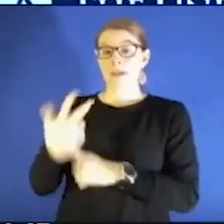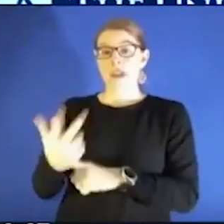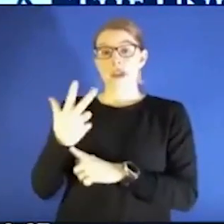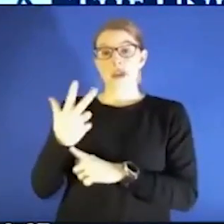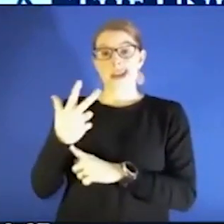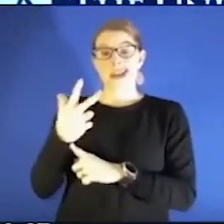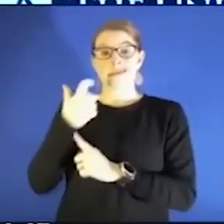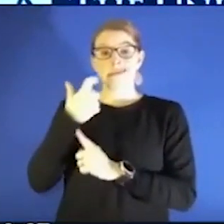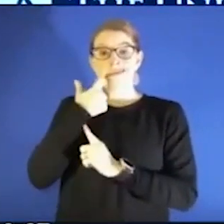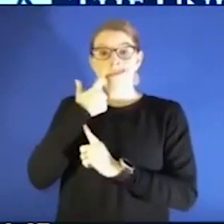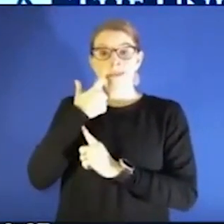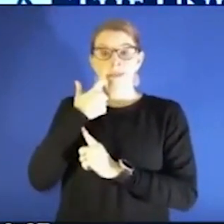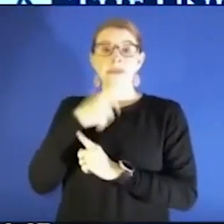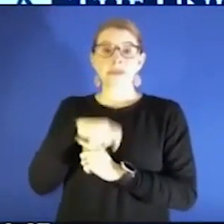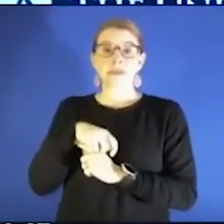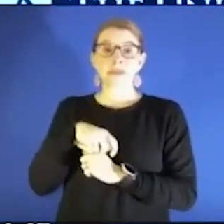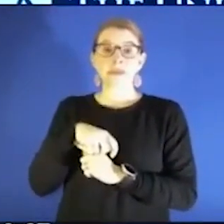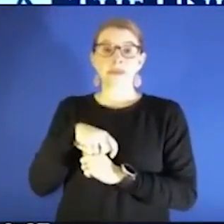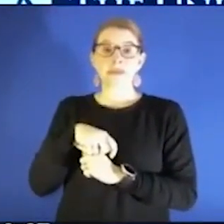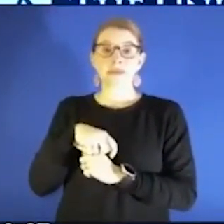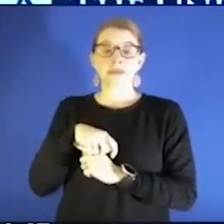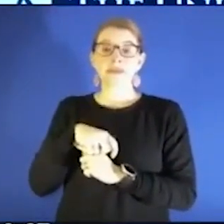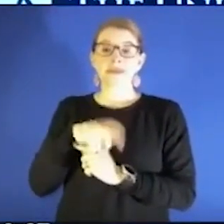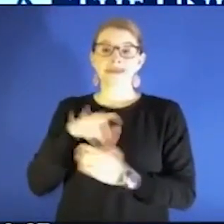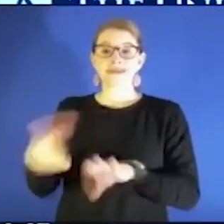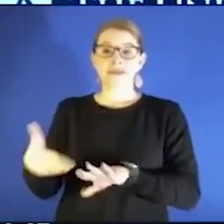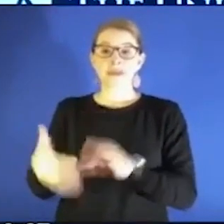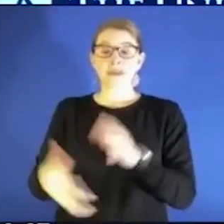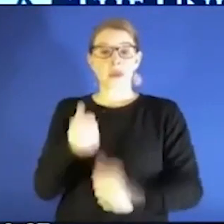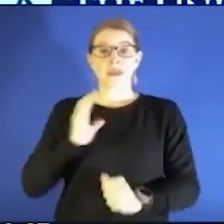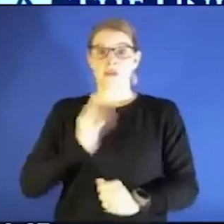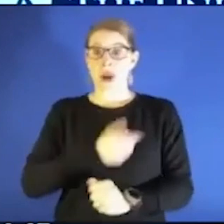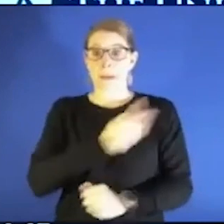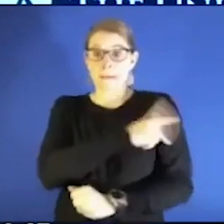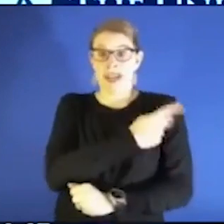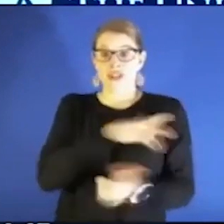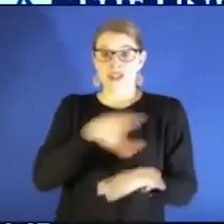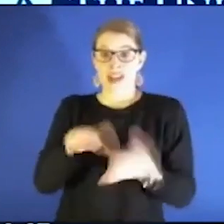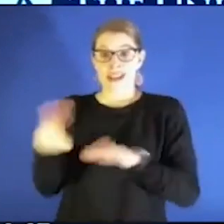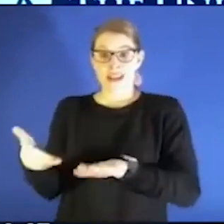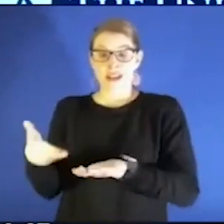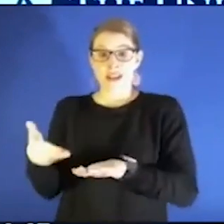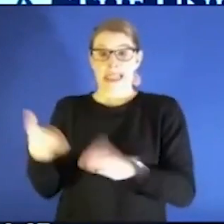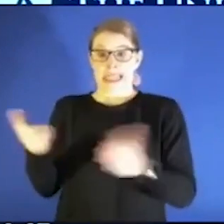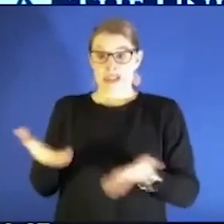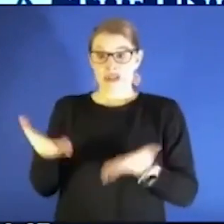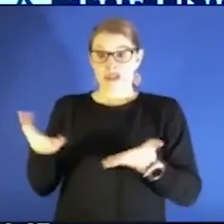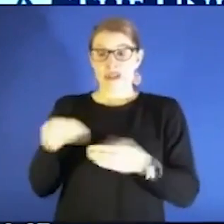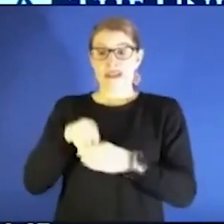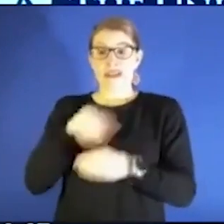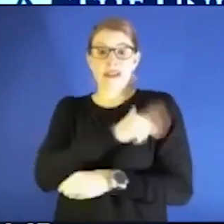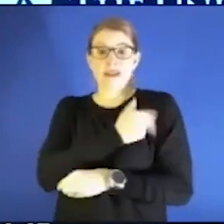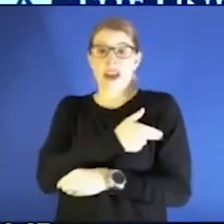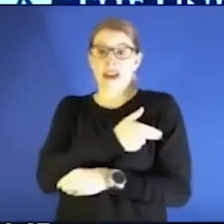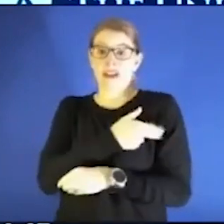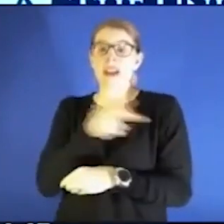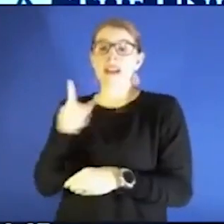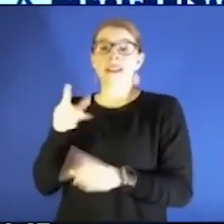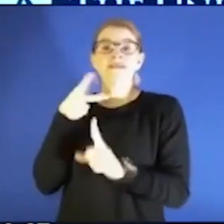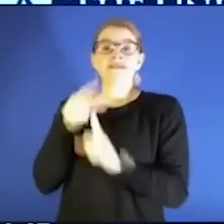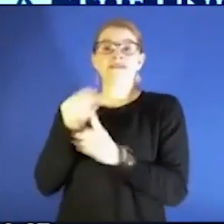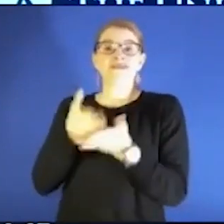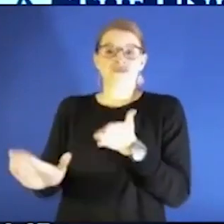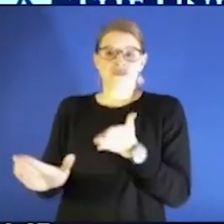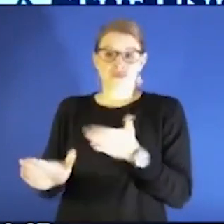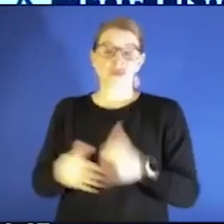yesterday, and the majority of our patients who are dying in the hospital are unvaccinated. So just to give